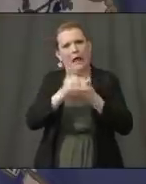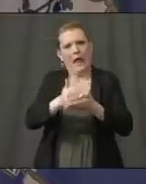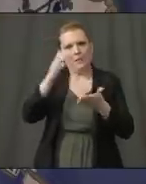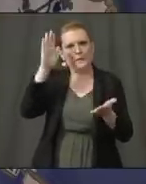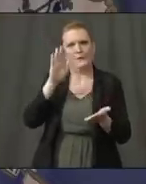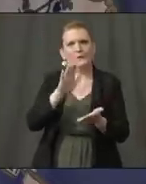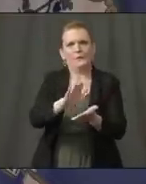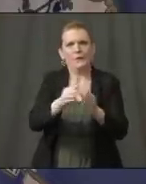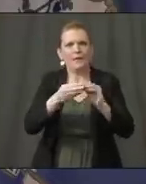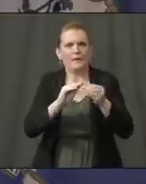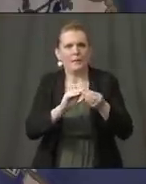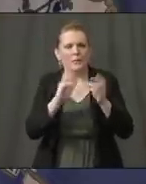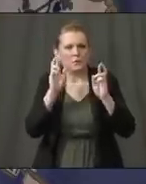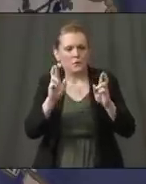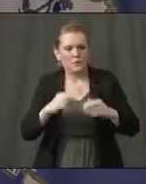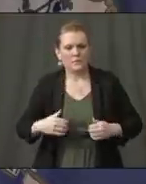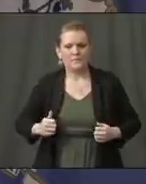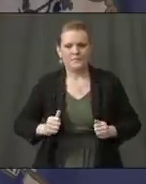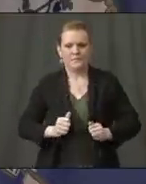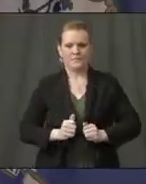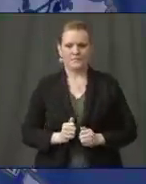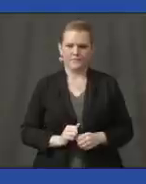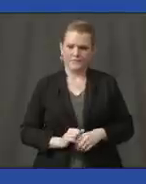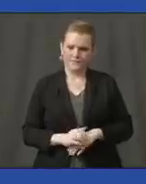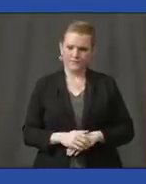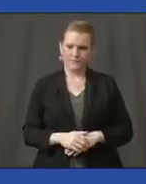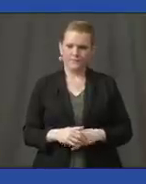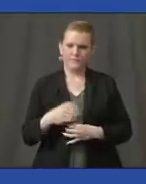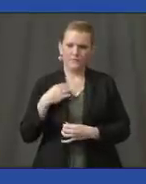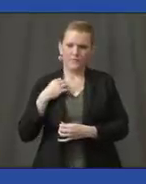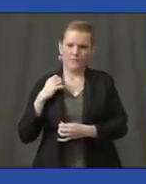I'd just like to say, maybe go back to that last graph if you could.